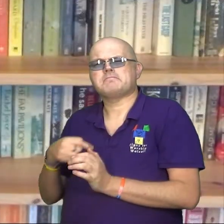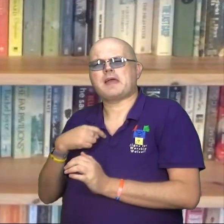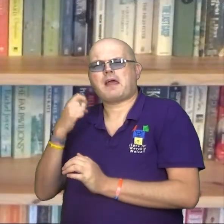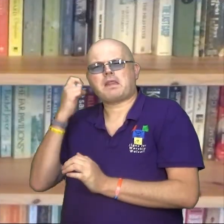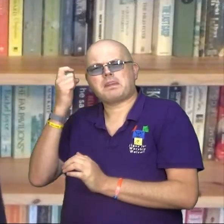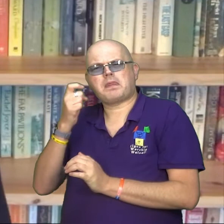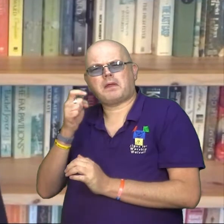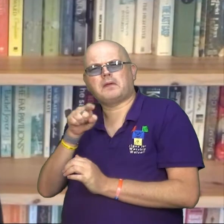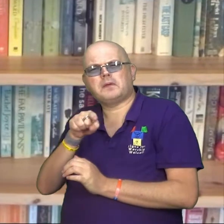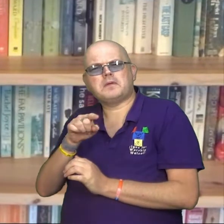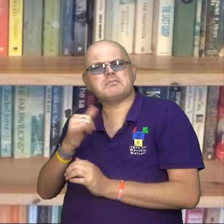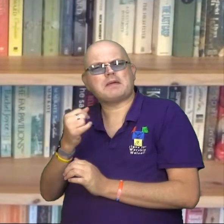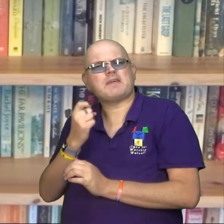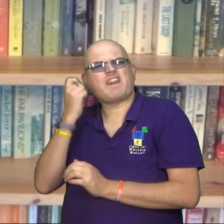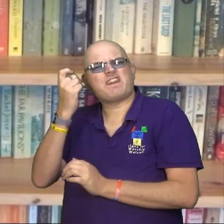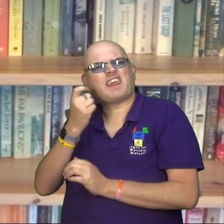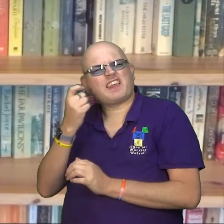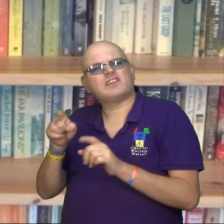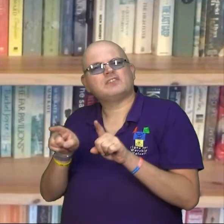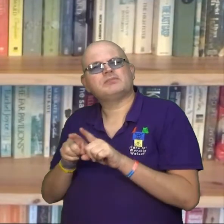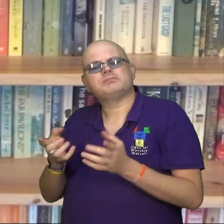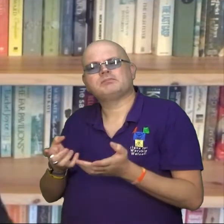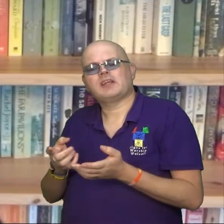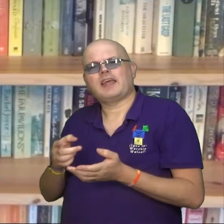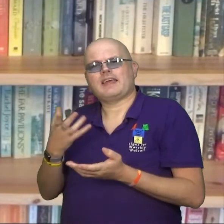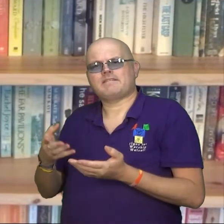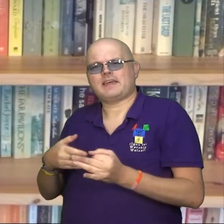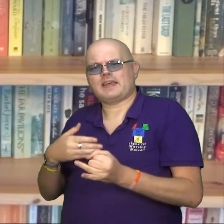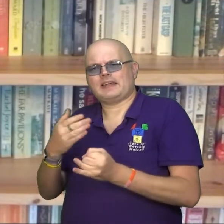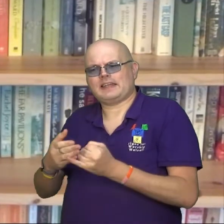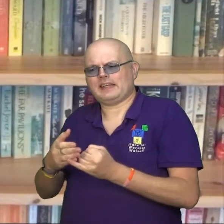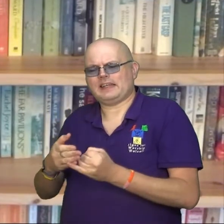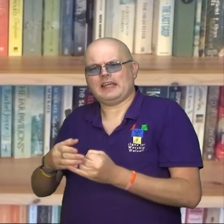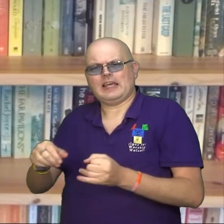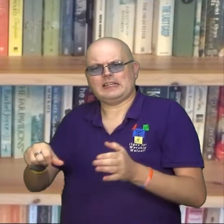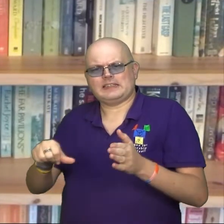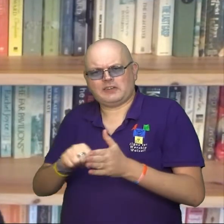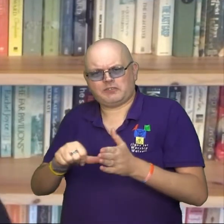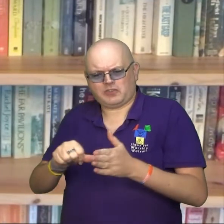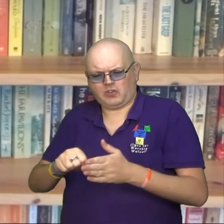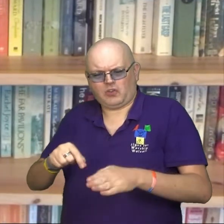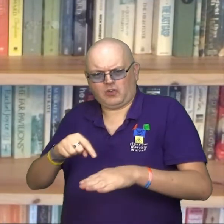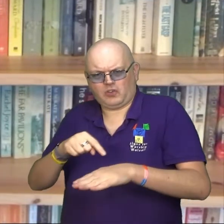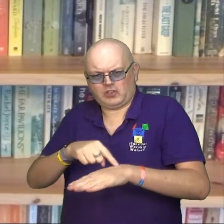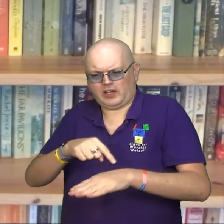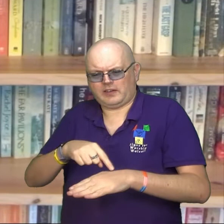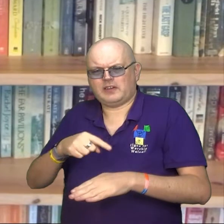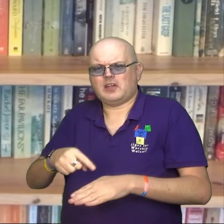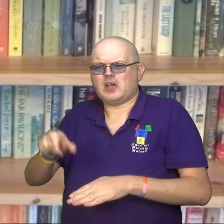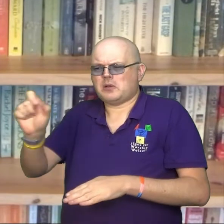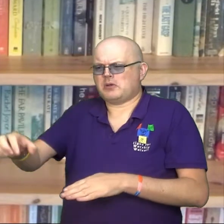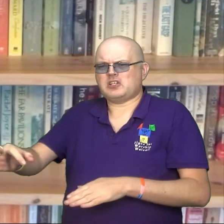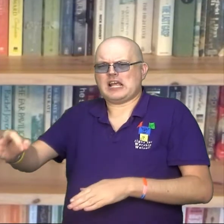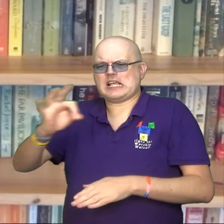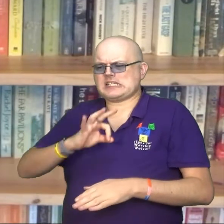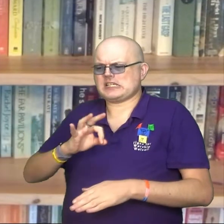I have a thought that you might want to ponder. If at the end of all this difficult time, someone asks you the